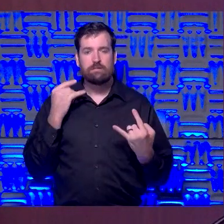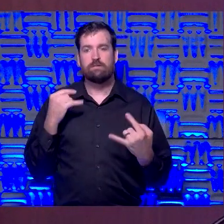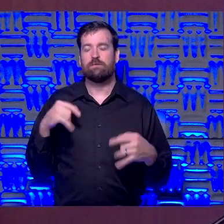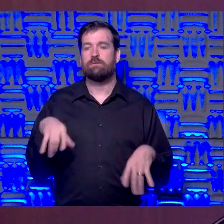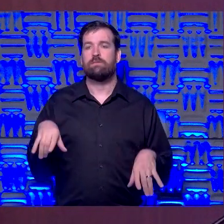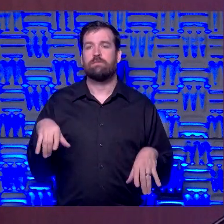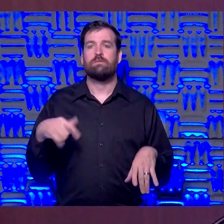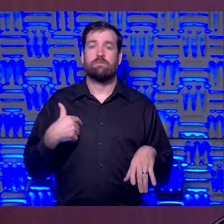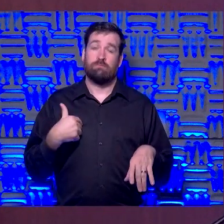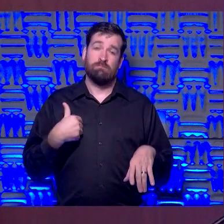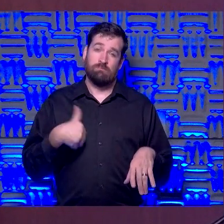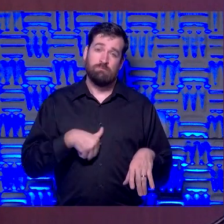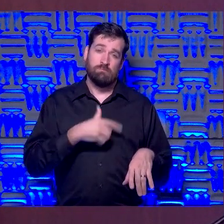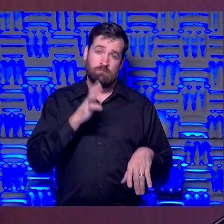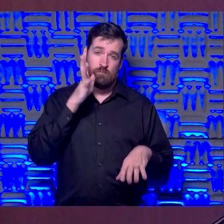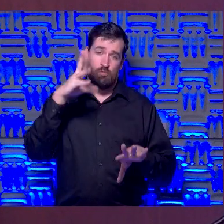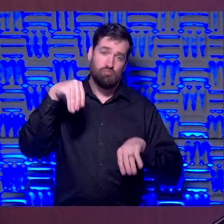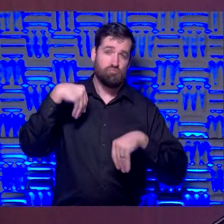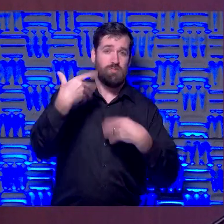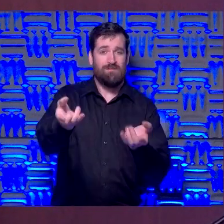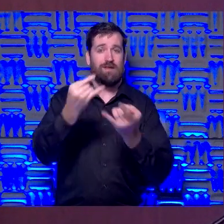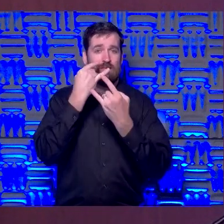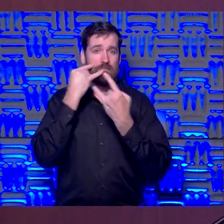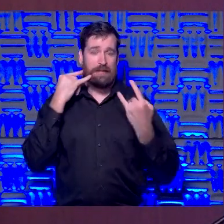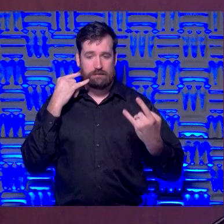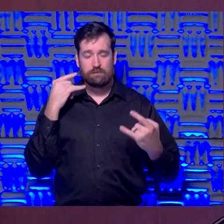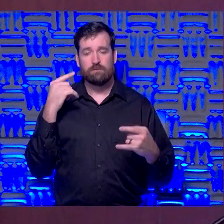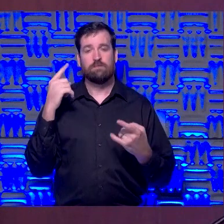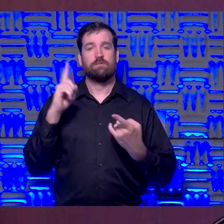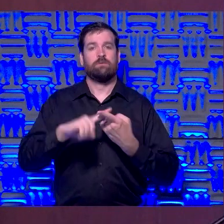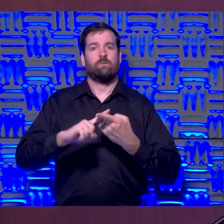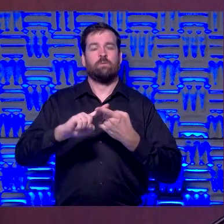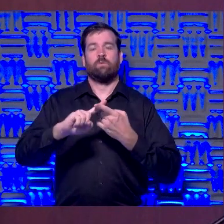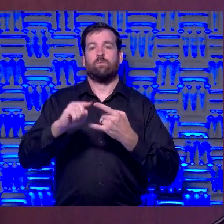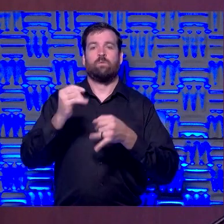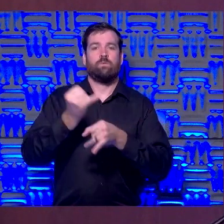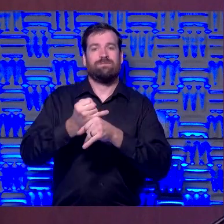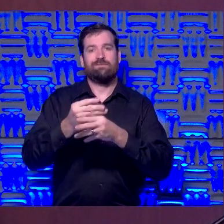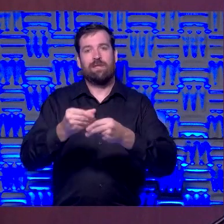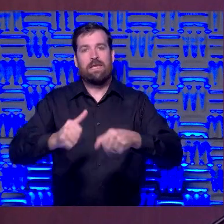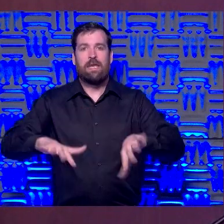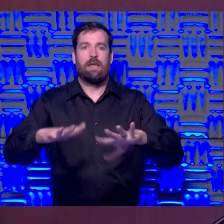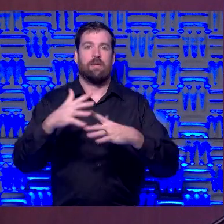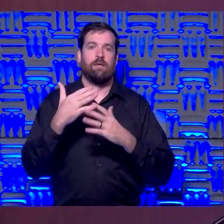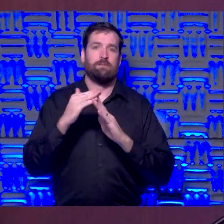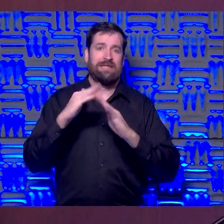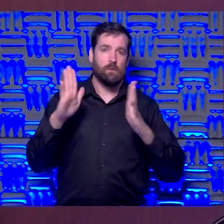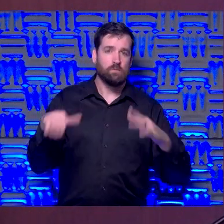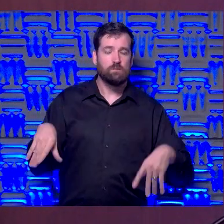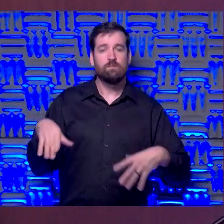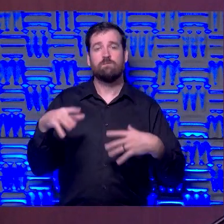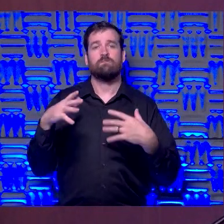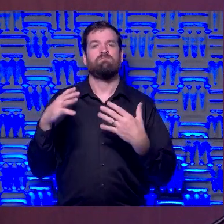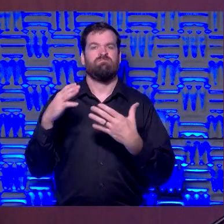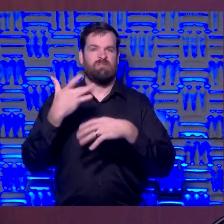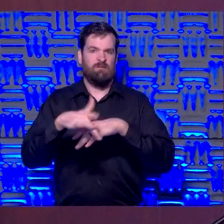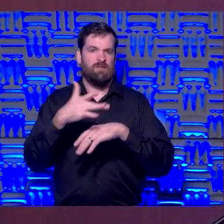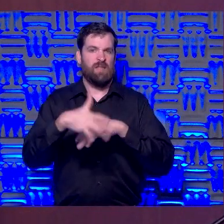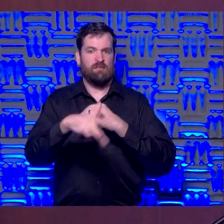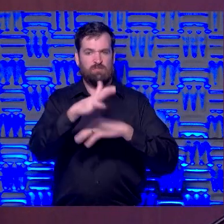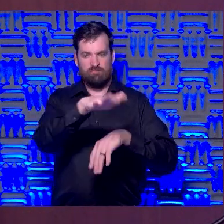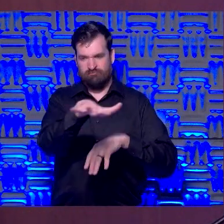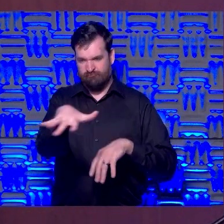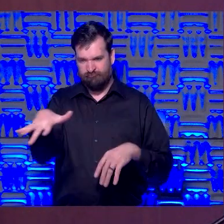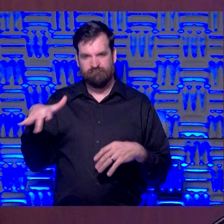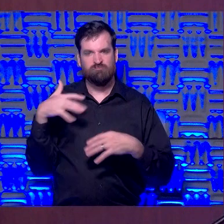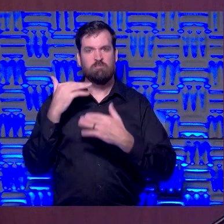and we will provide masks to those in our campus housing. We will, and have it available in our buildings to